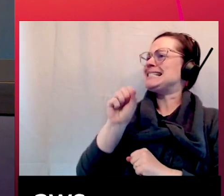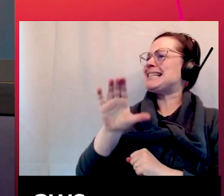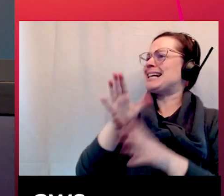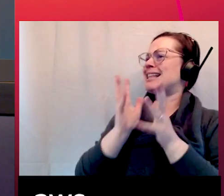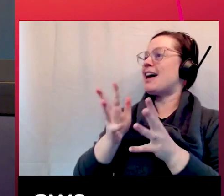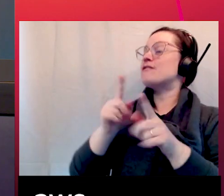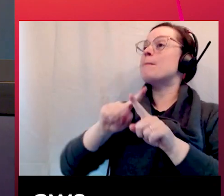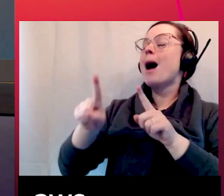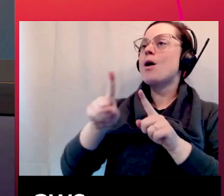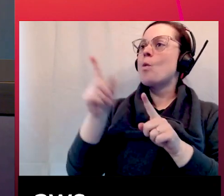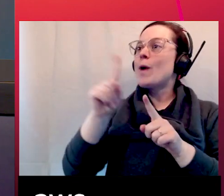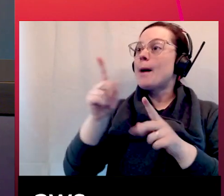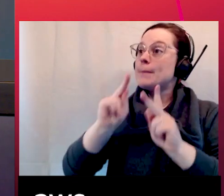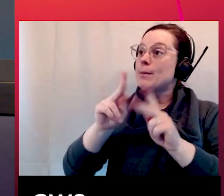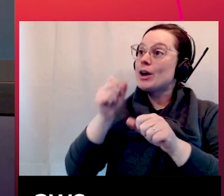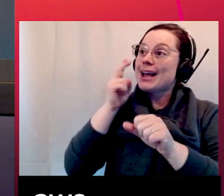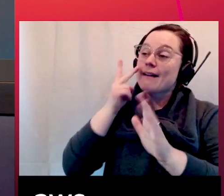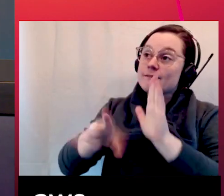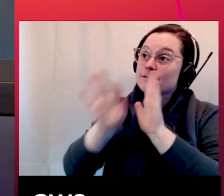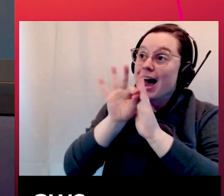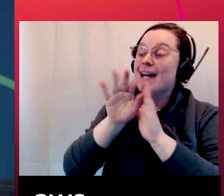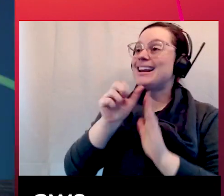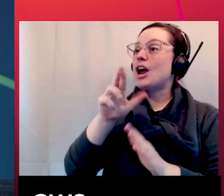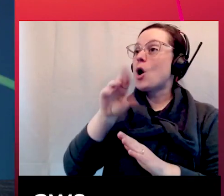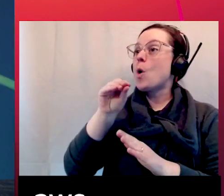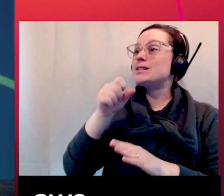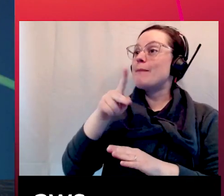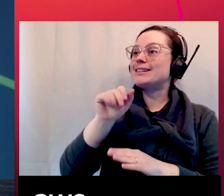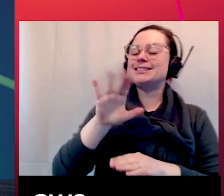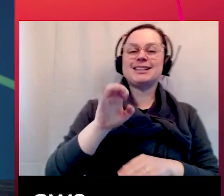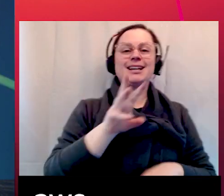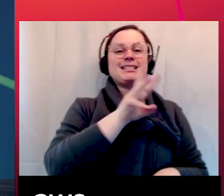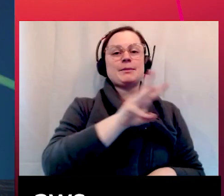try out Aerospike? So go to our Try Now page. It's